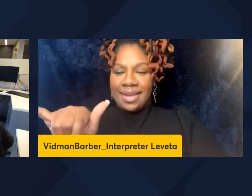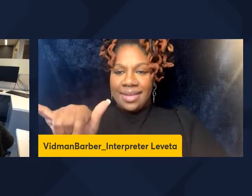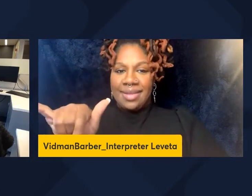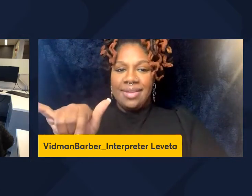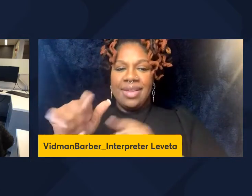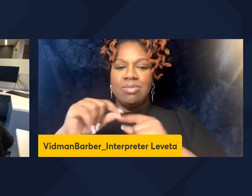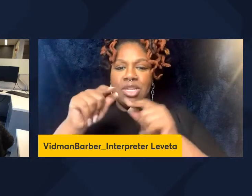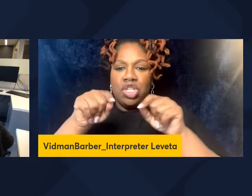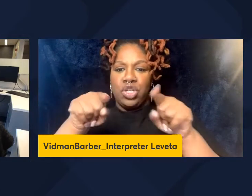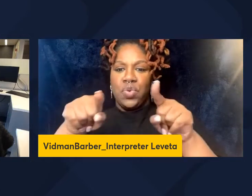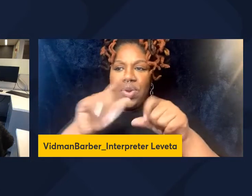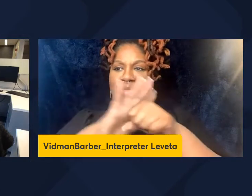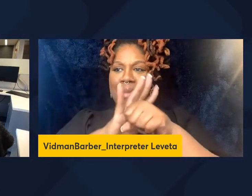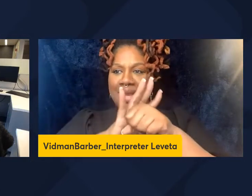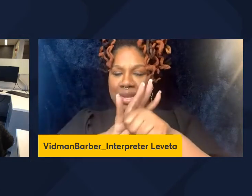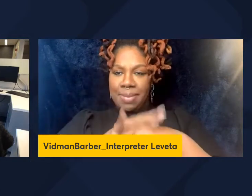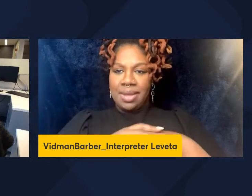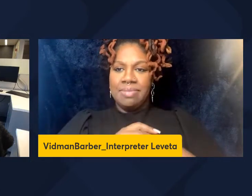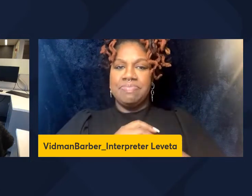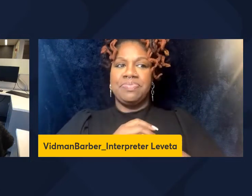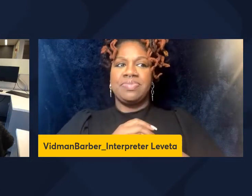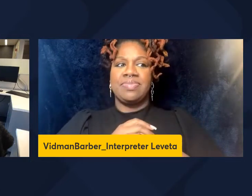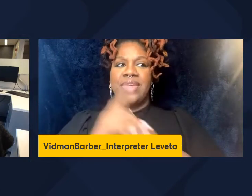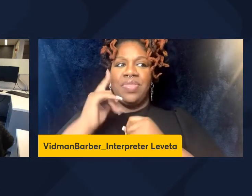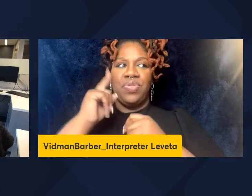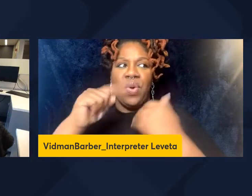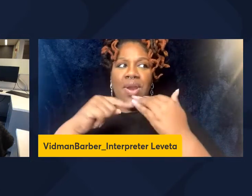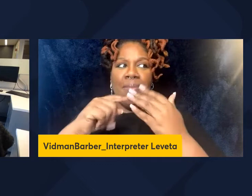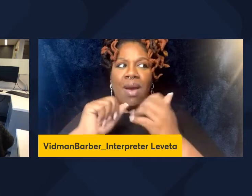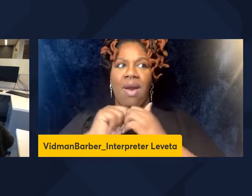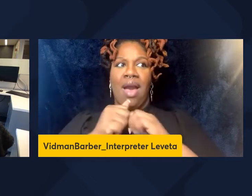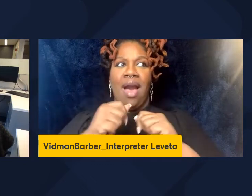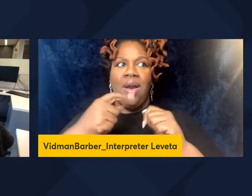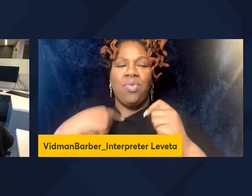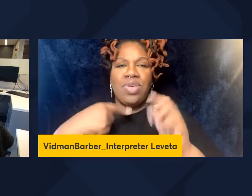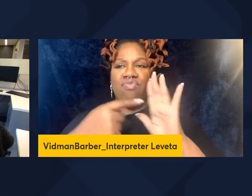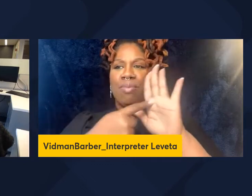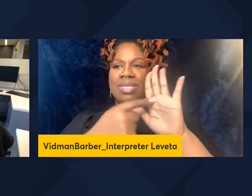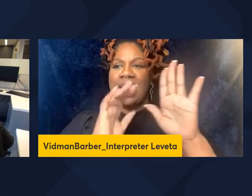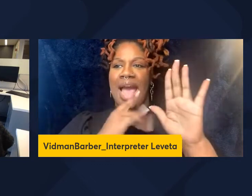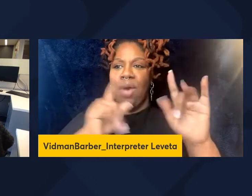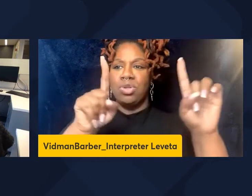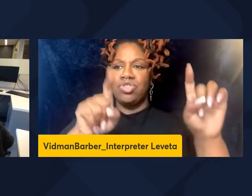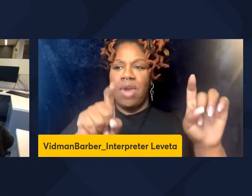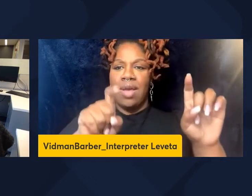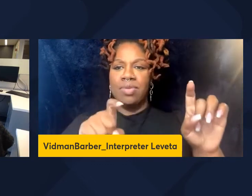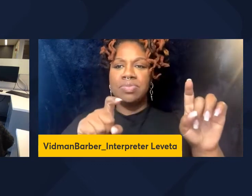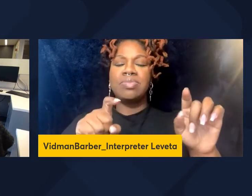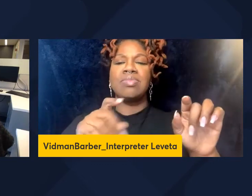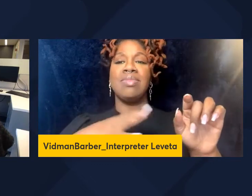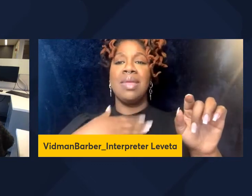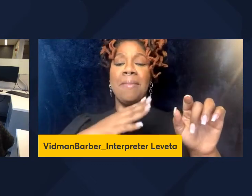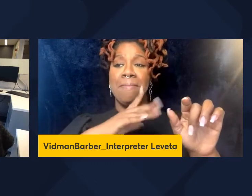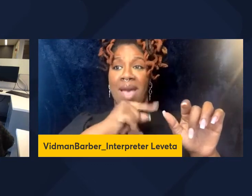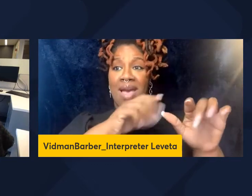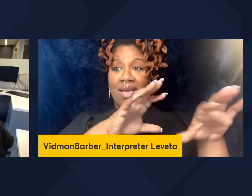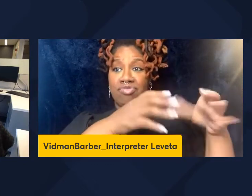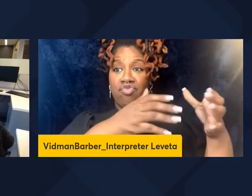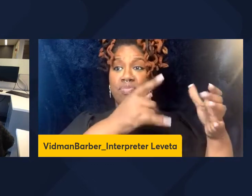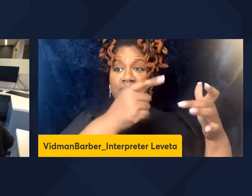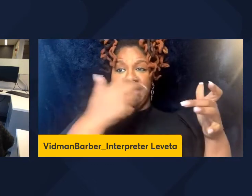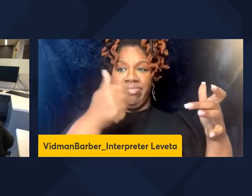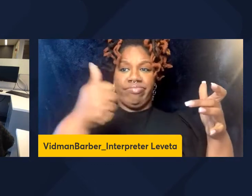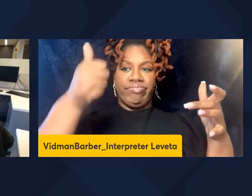the thought about the representativeness of our trials. And so my division chief said, well, why don't we